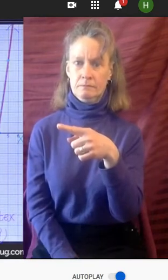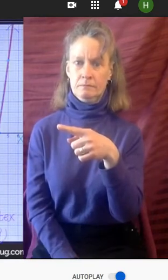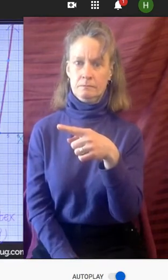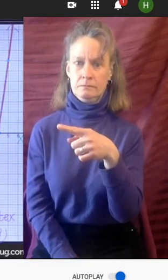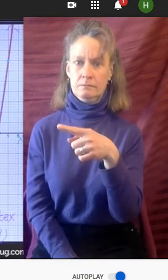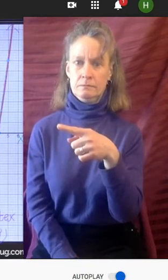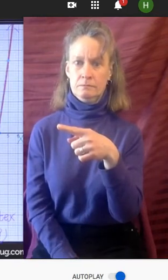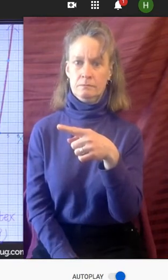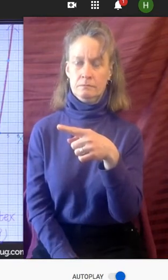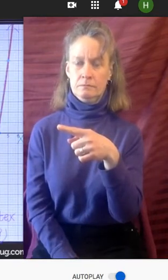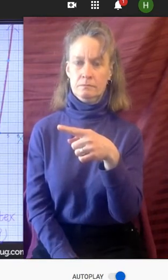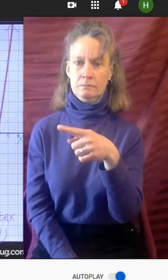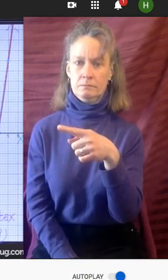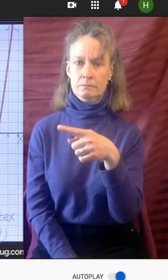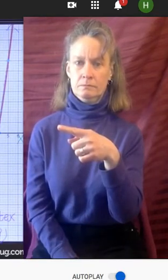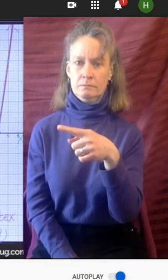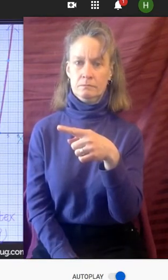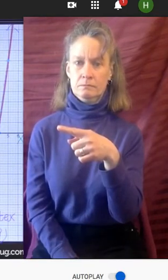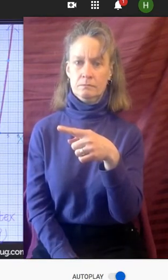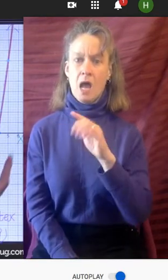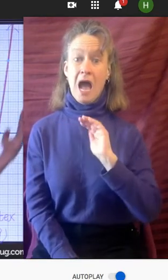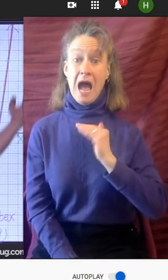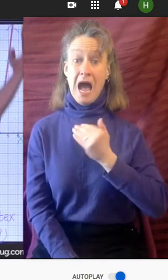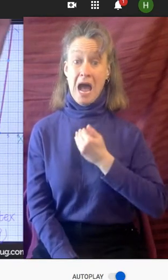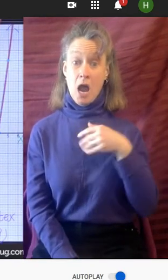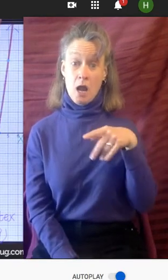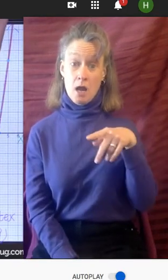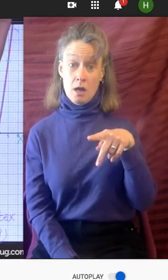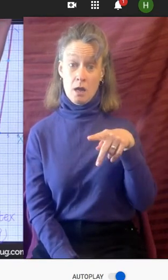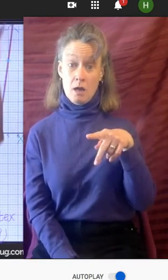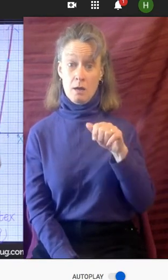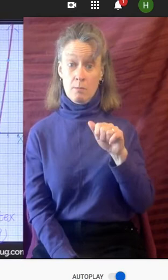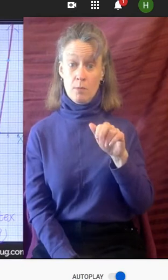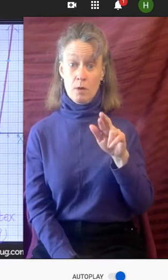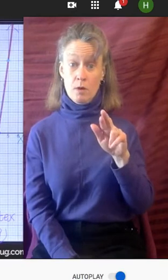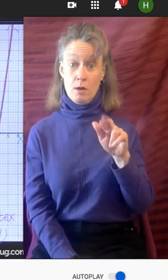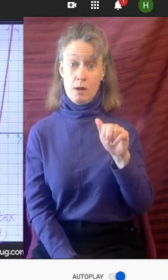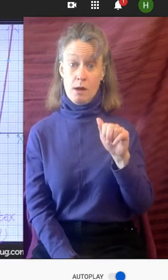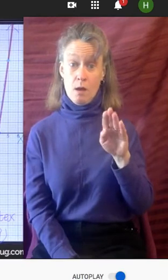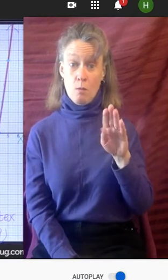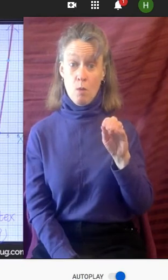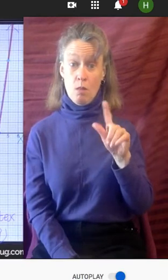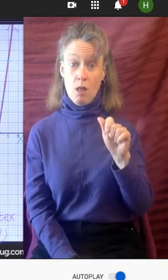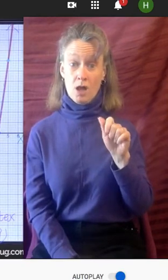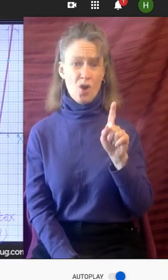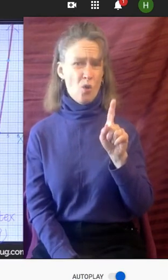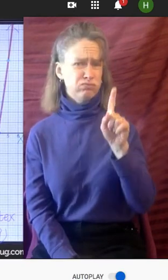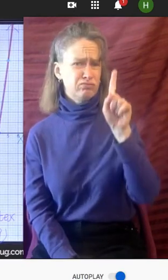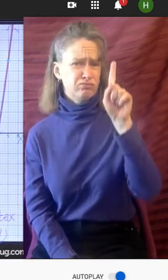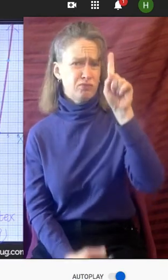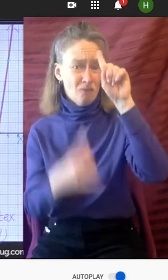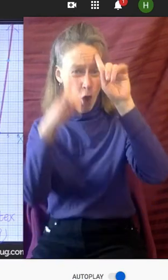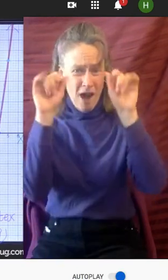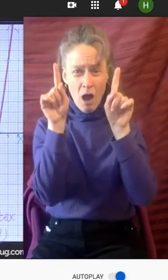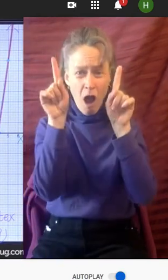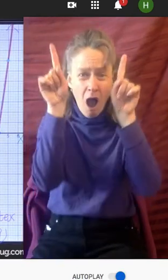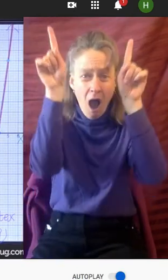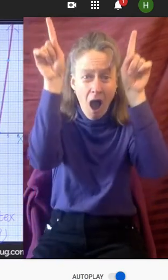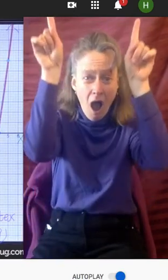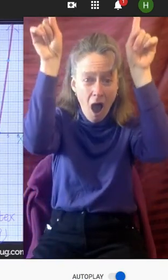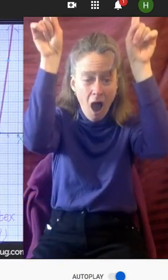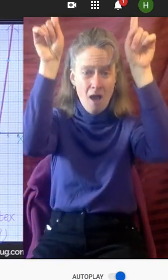Now, since the parabola can go as high as it likes, there's no maximum value.